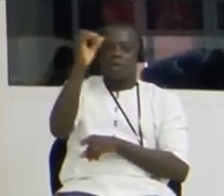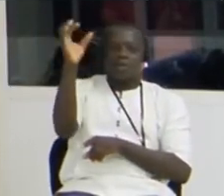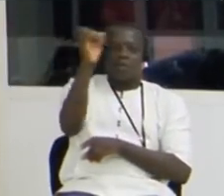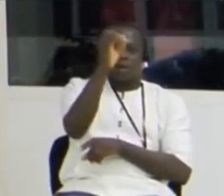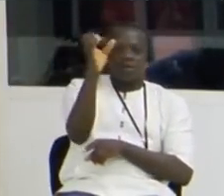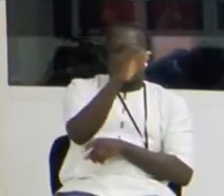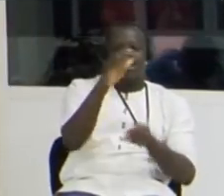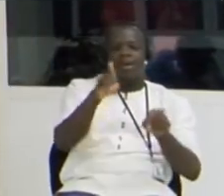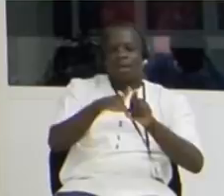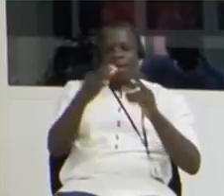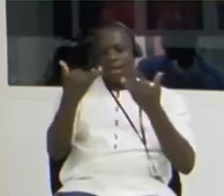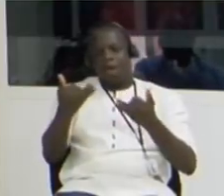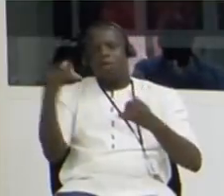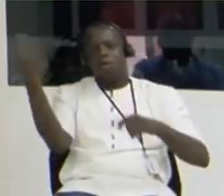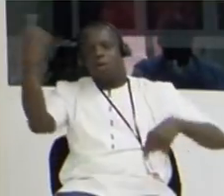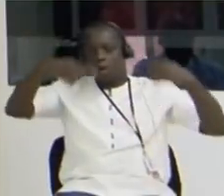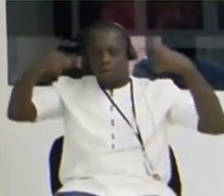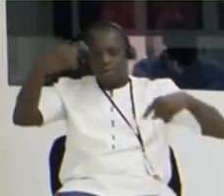in the final.